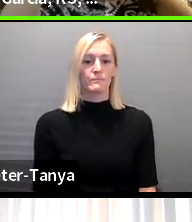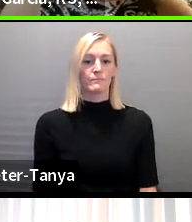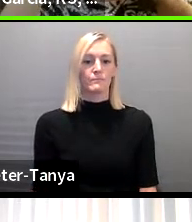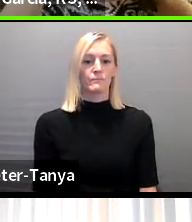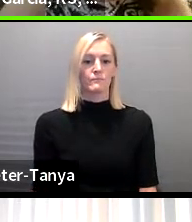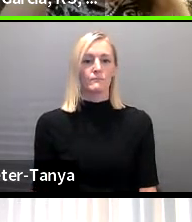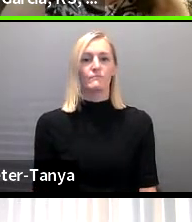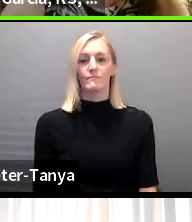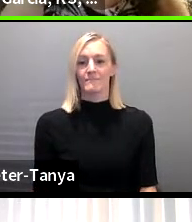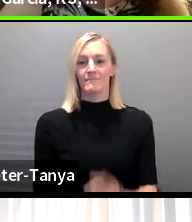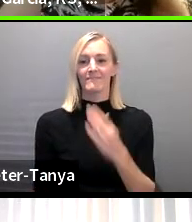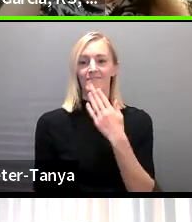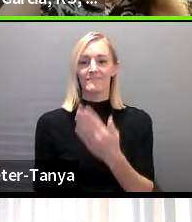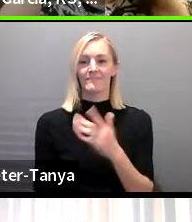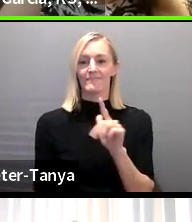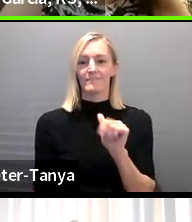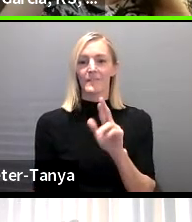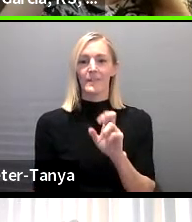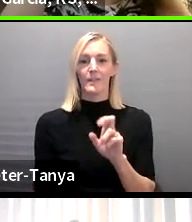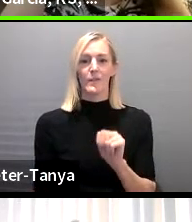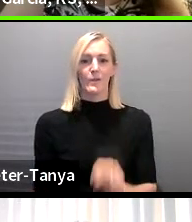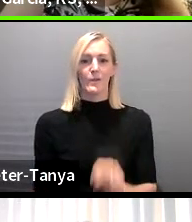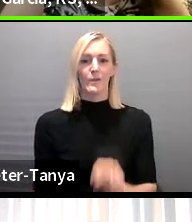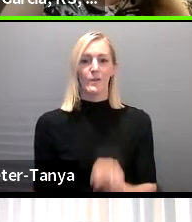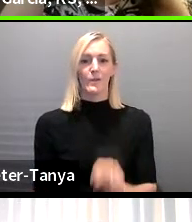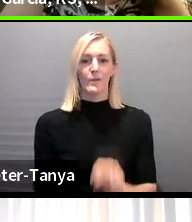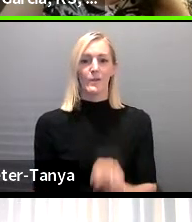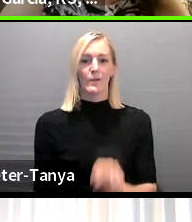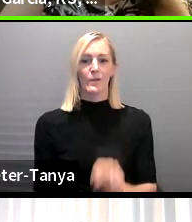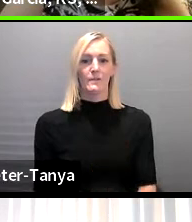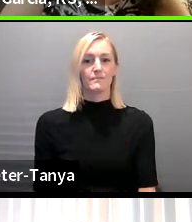Thank you, Lauren, for being here with you.